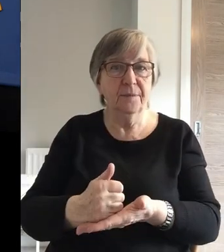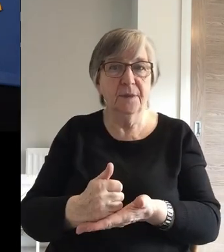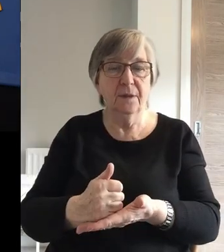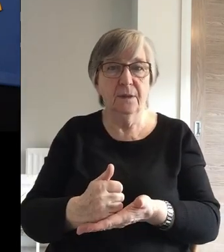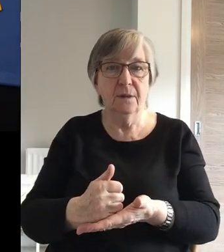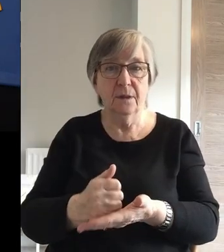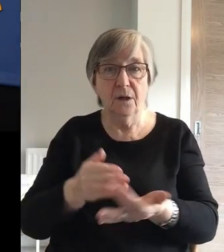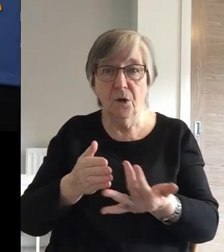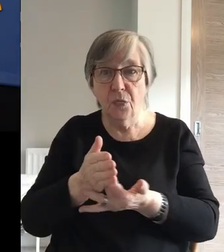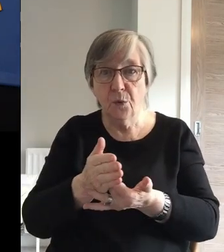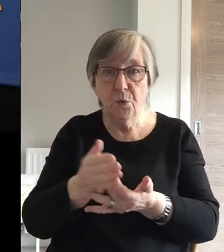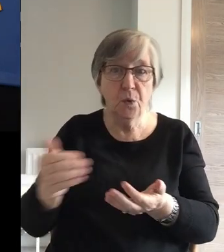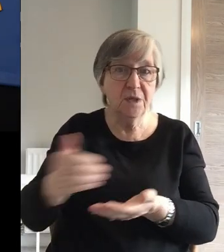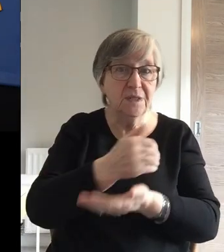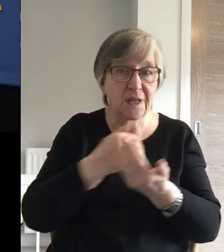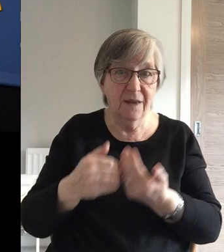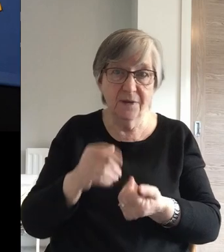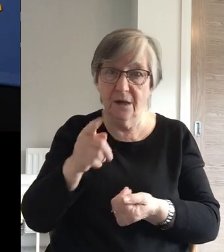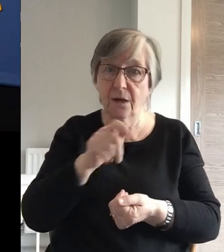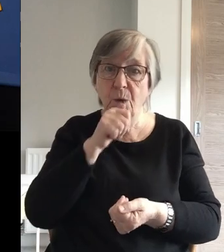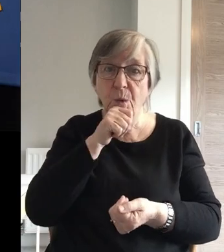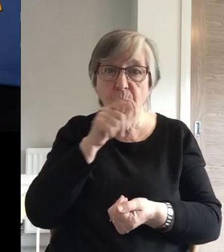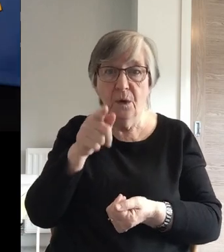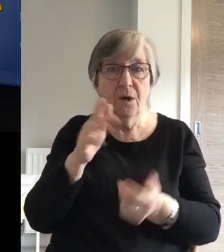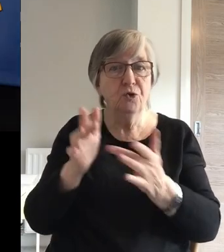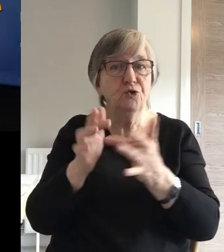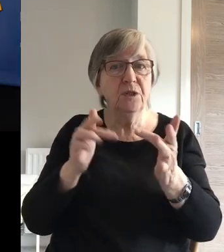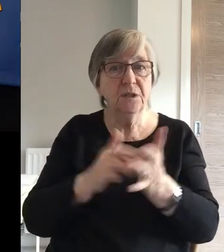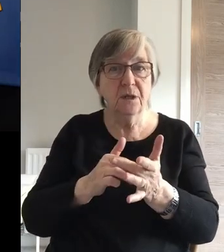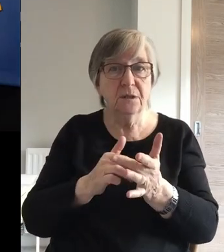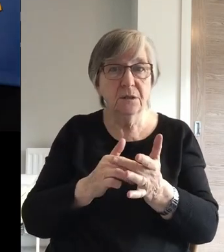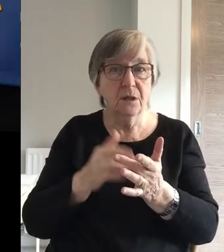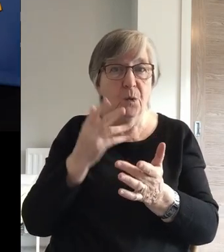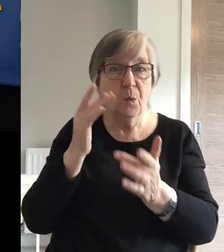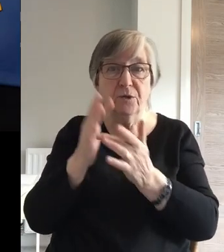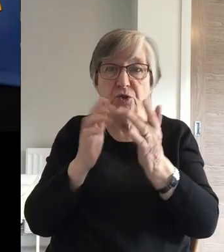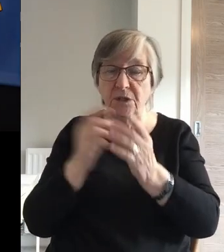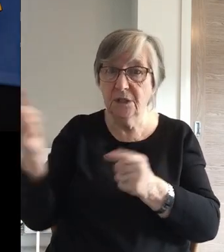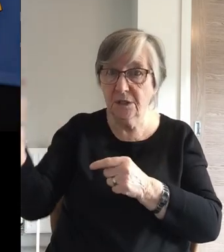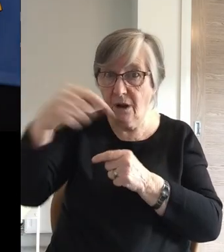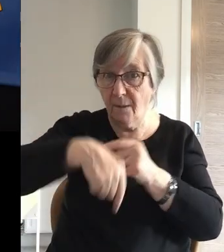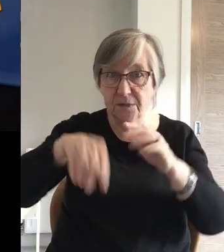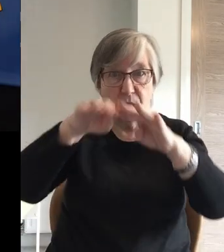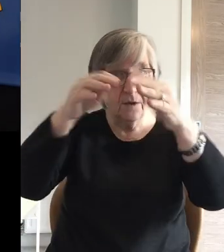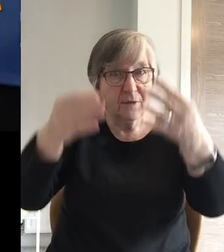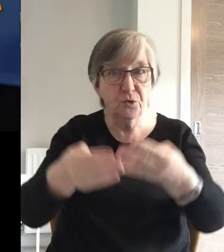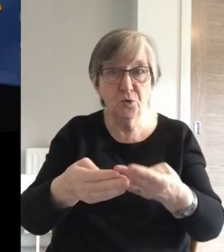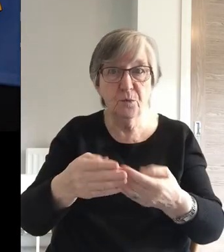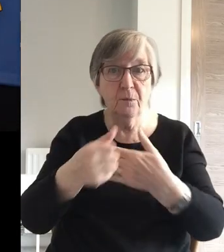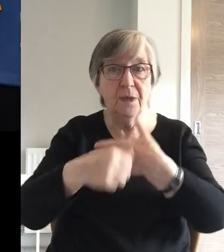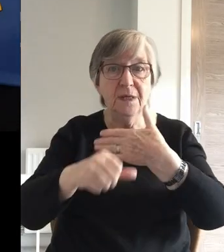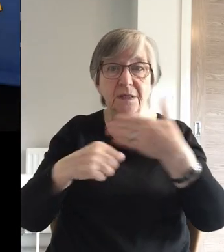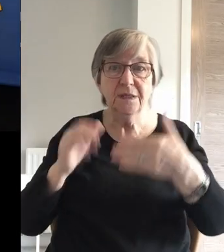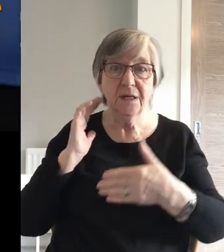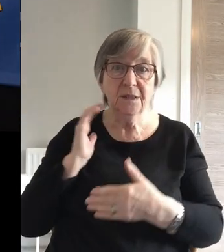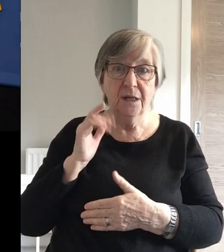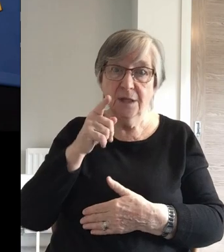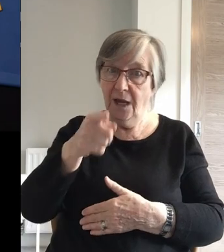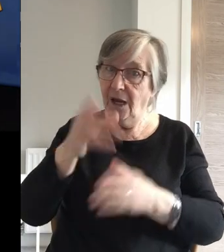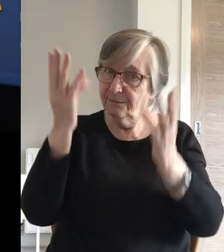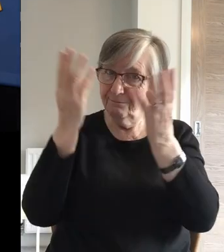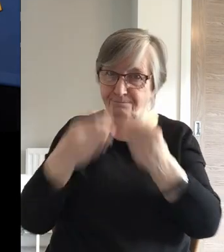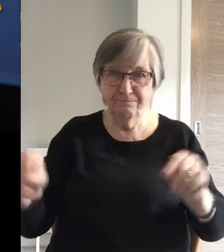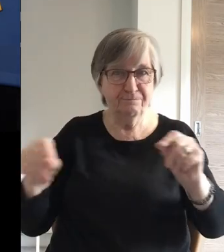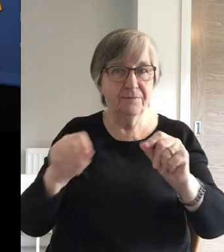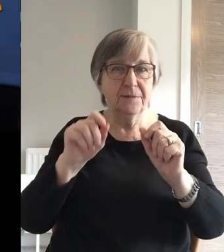And that Messiah, that servant, is Jesus. And as Jesus comes out of the tomb that Easter Sunday, so there is the declaration, he's done it, he